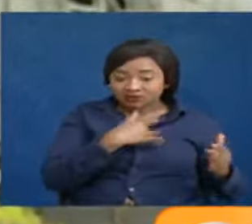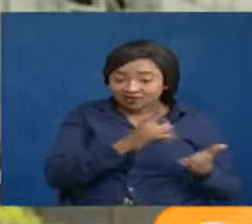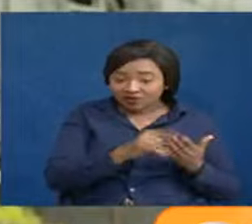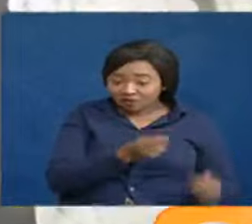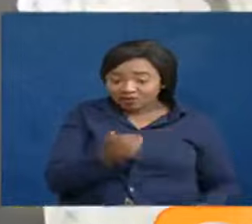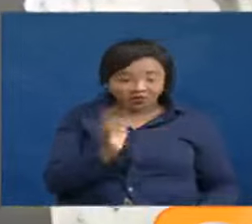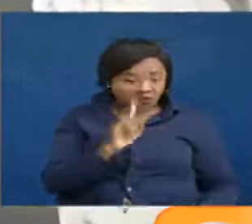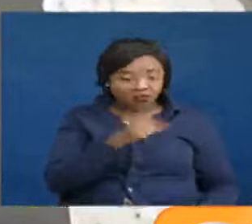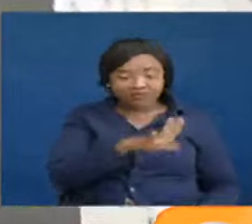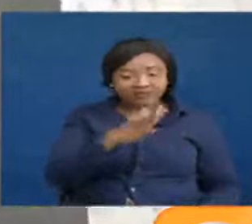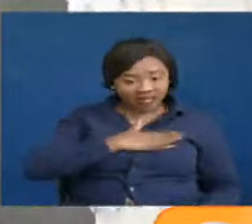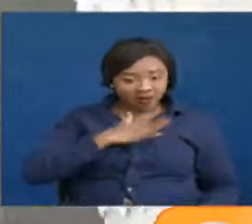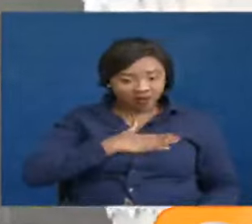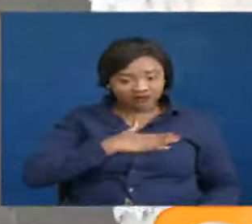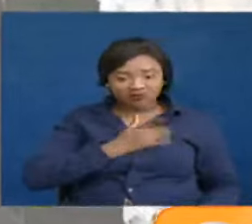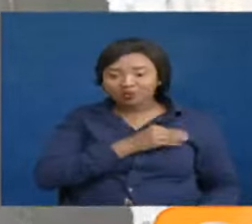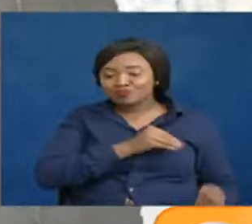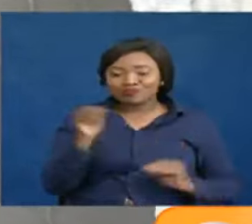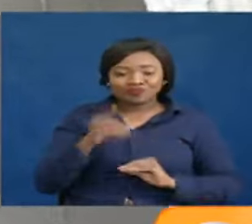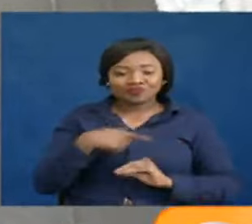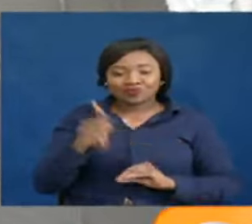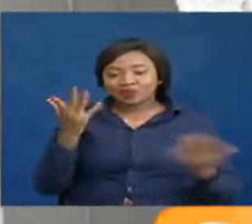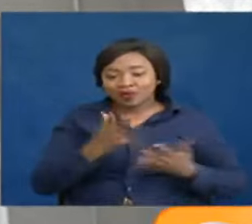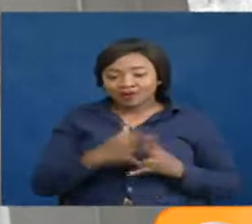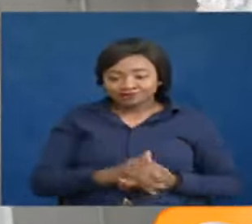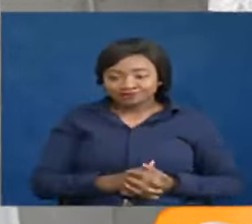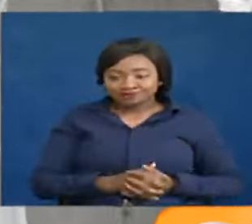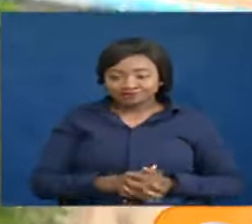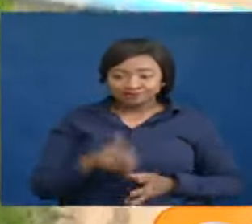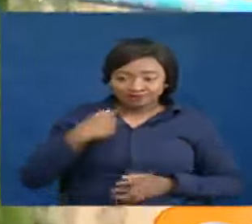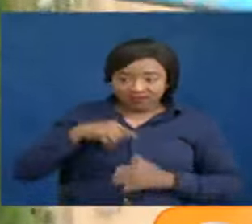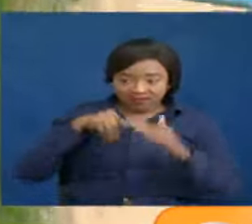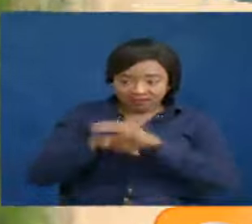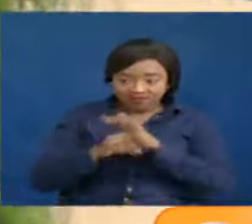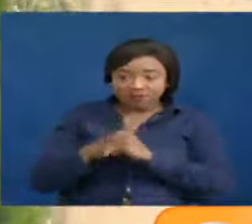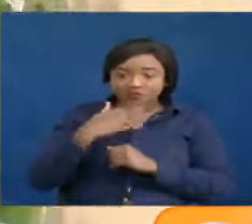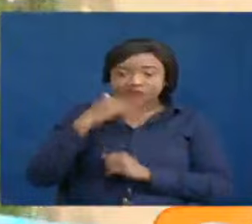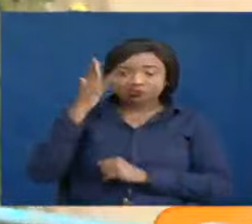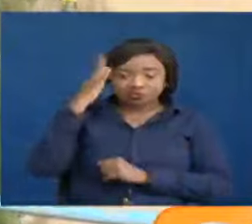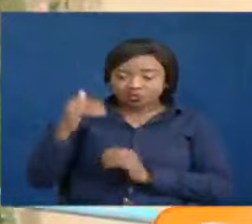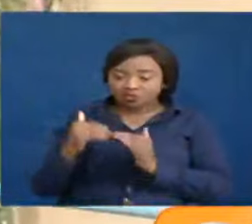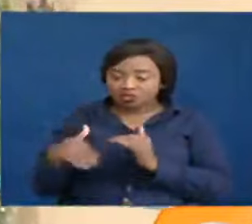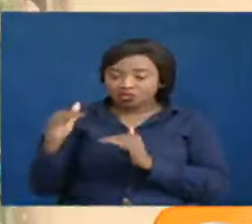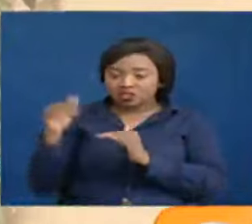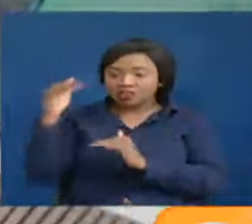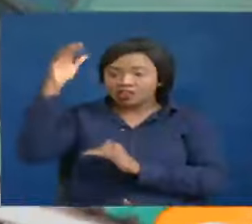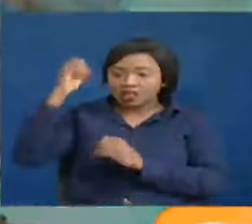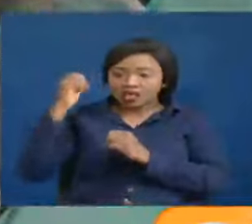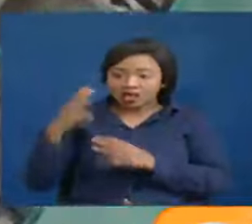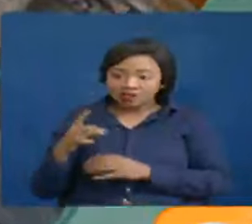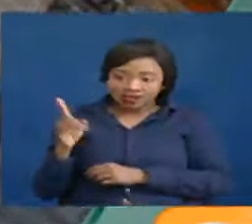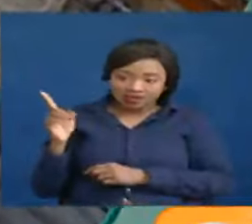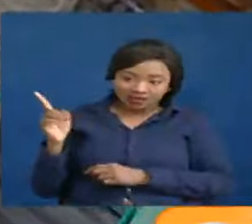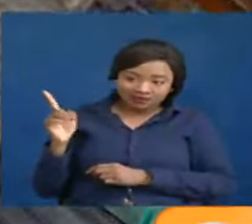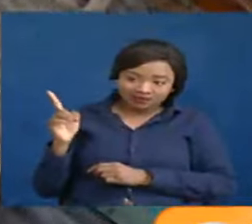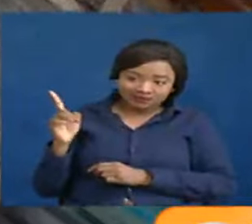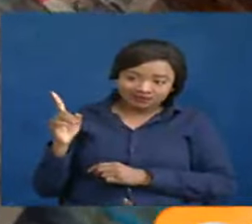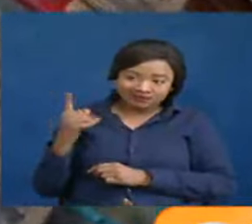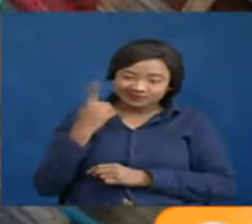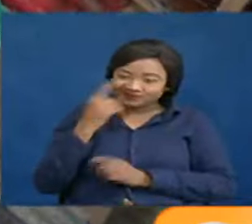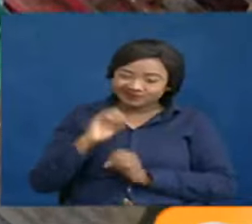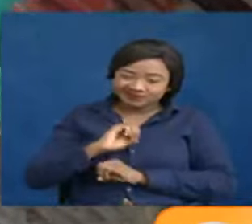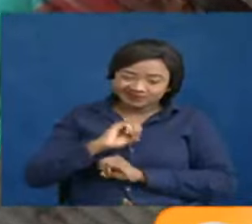me to go where? We gained access to verify the number of floors and the danger it posed to the residents. Danger signs are still